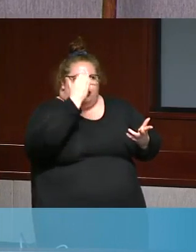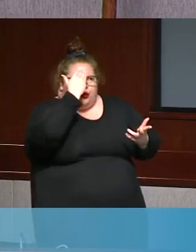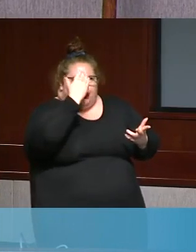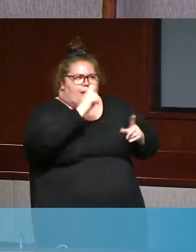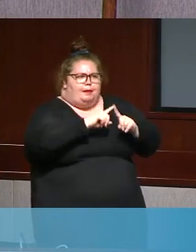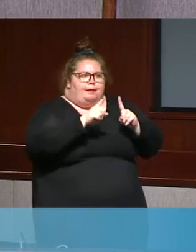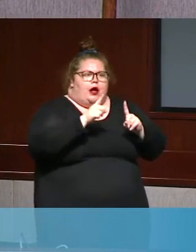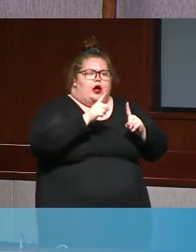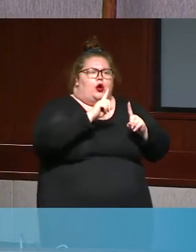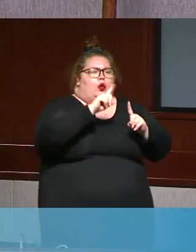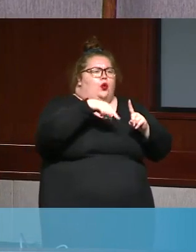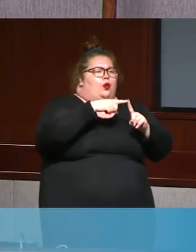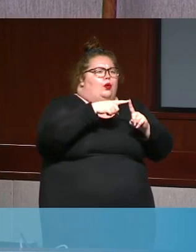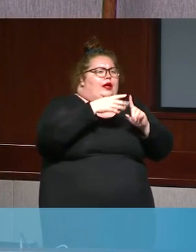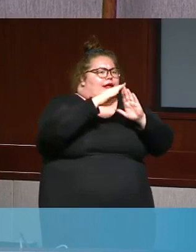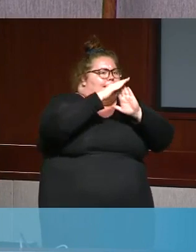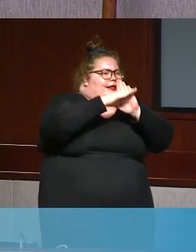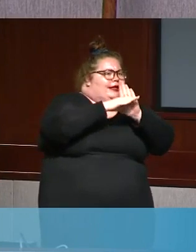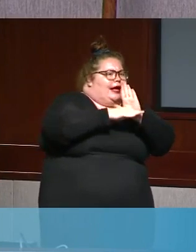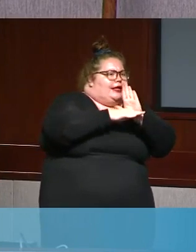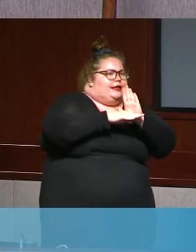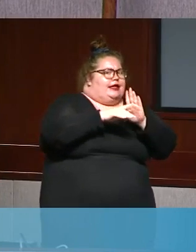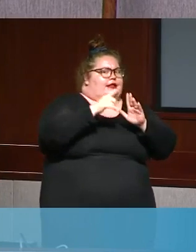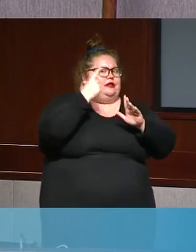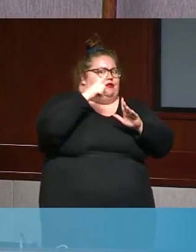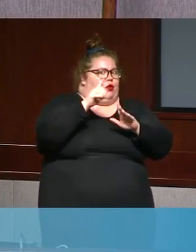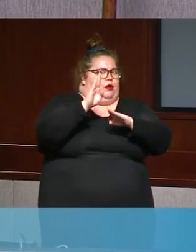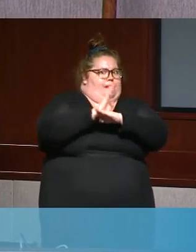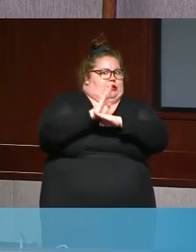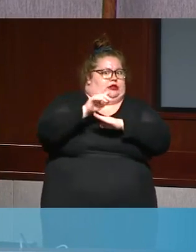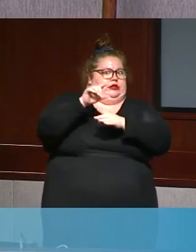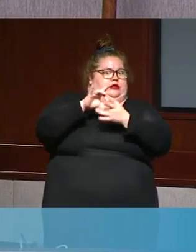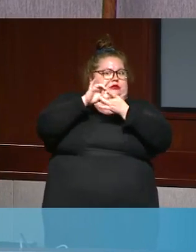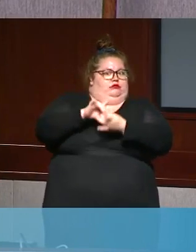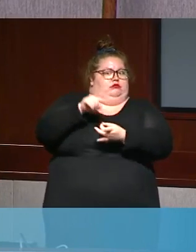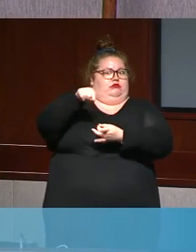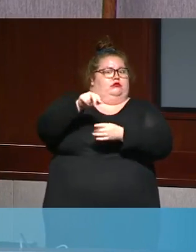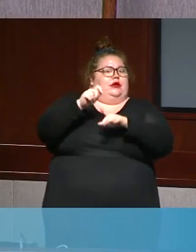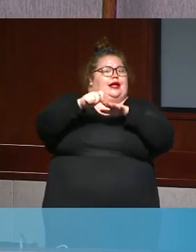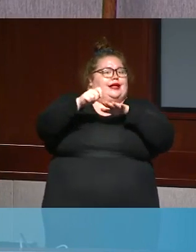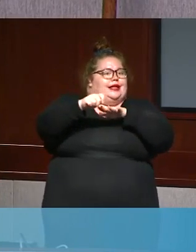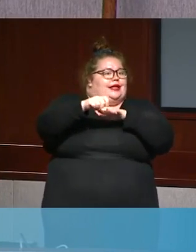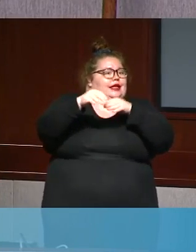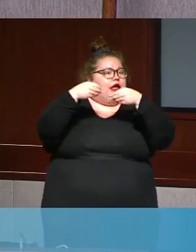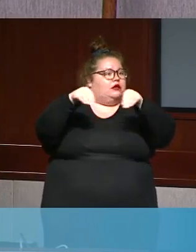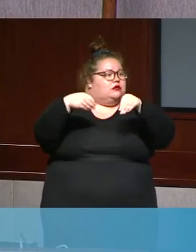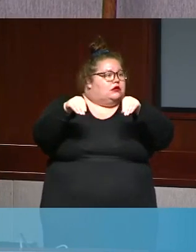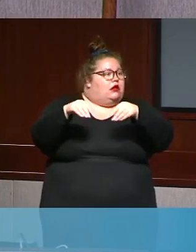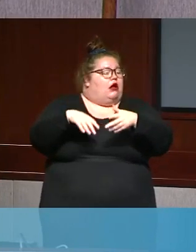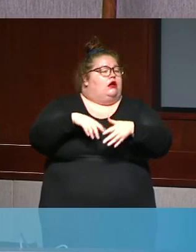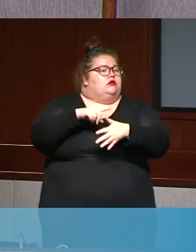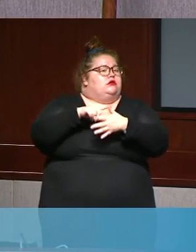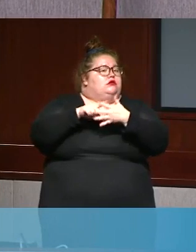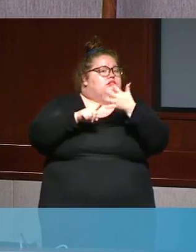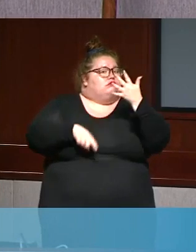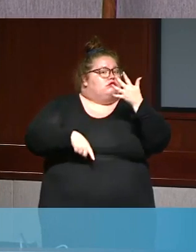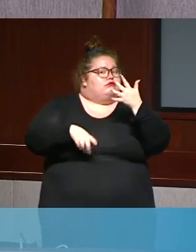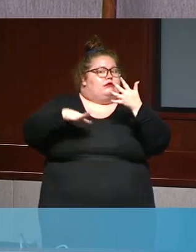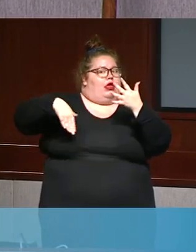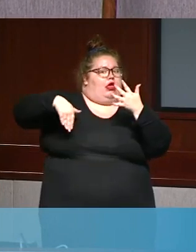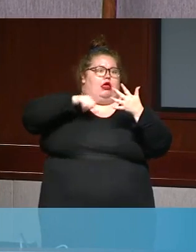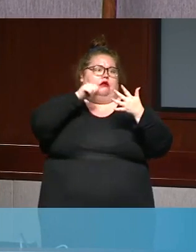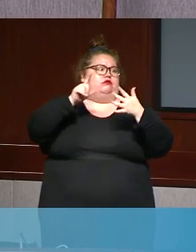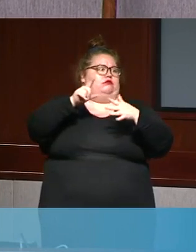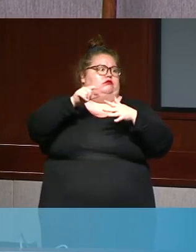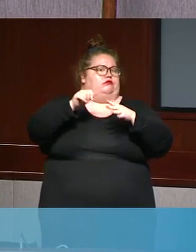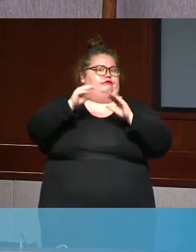expect guidelines for businesses like nail salons and the other businesses that are in stage 3 but aren't allowed to reopen yet?